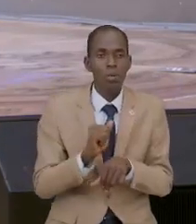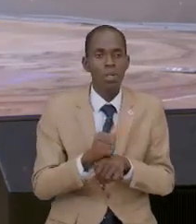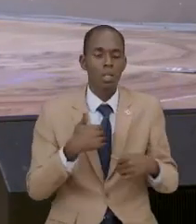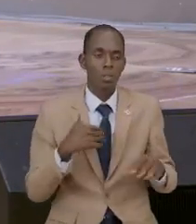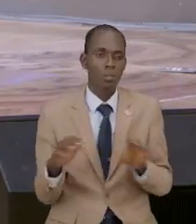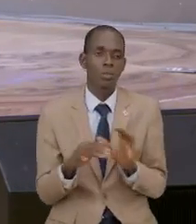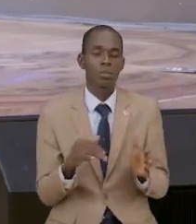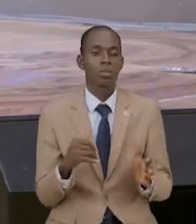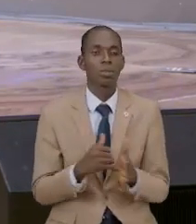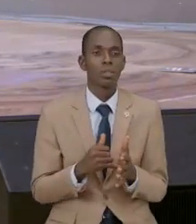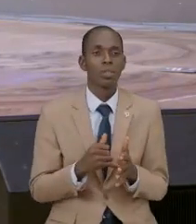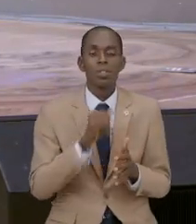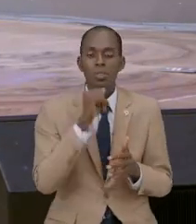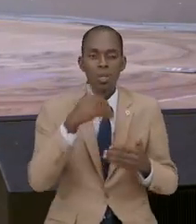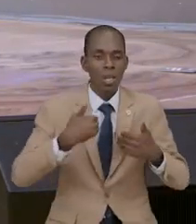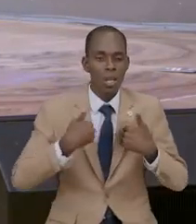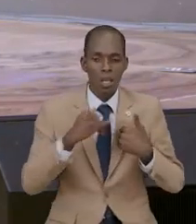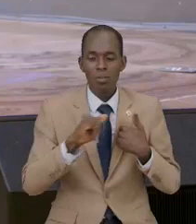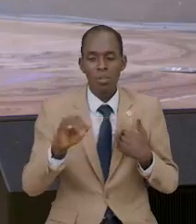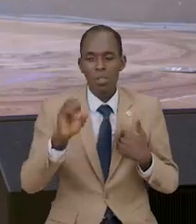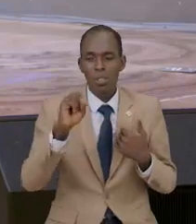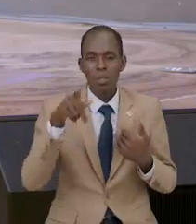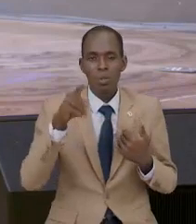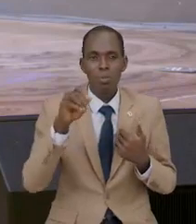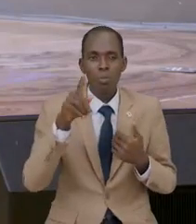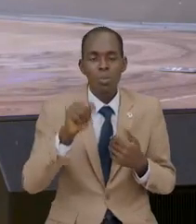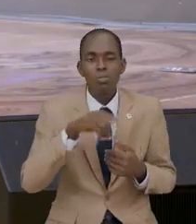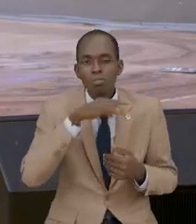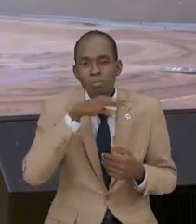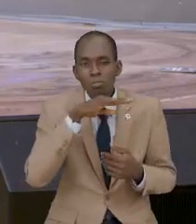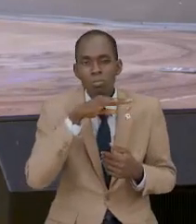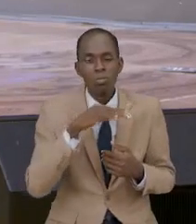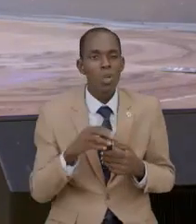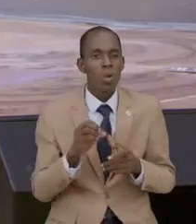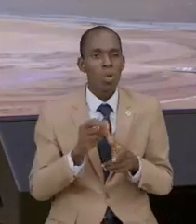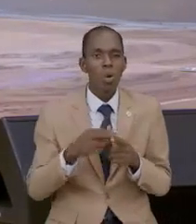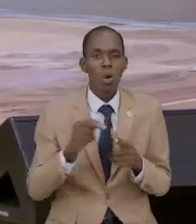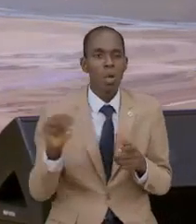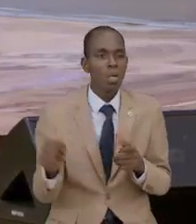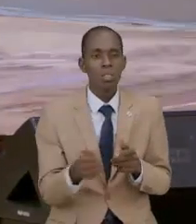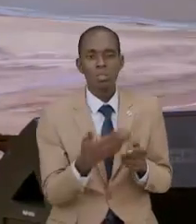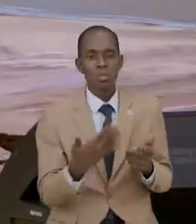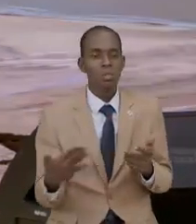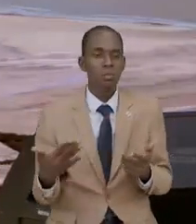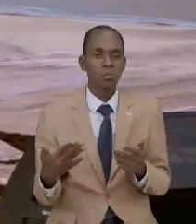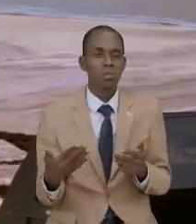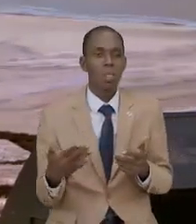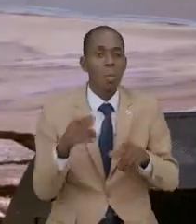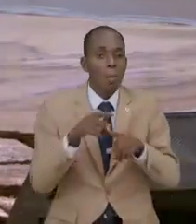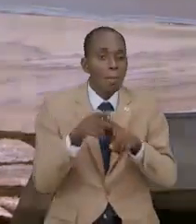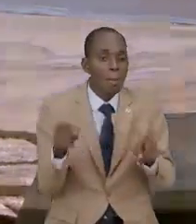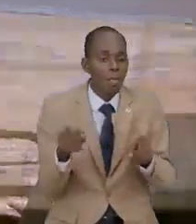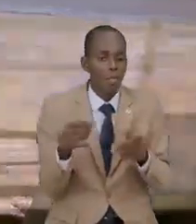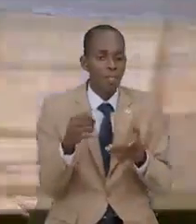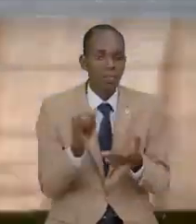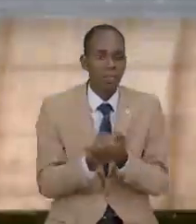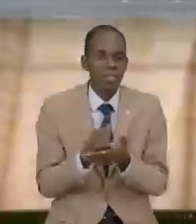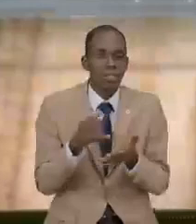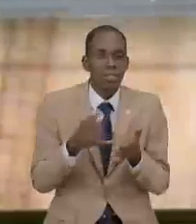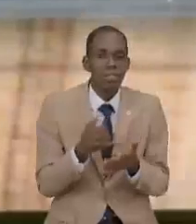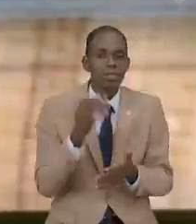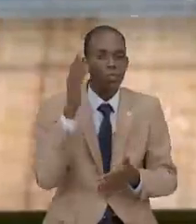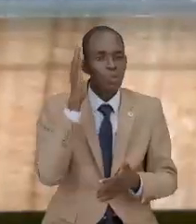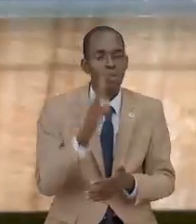Not having spot or wrinkle or any such thing, but that it should